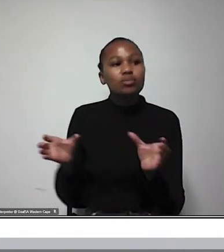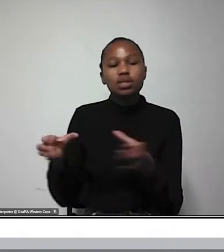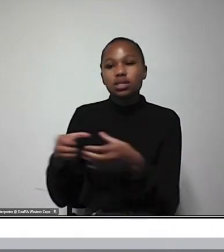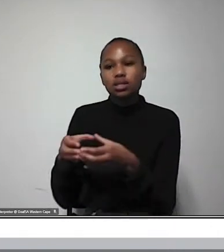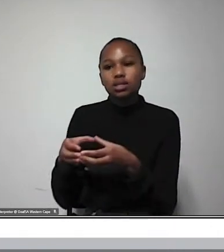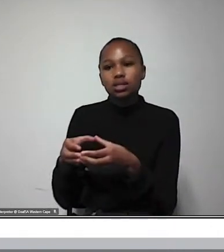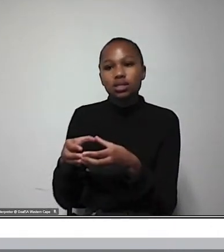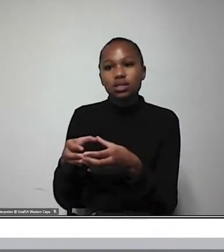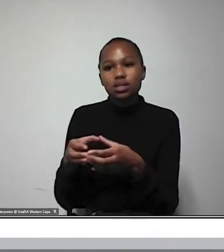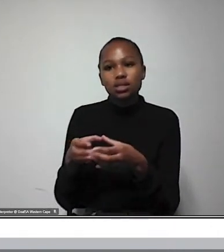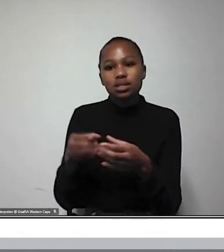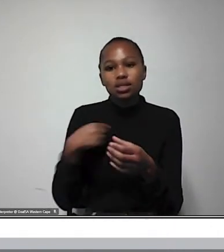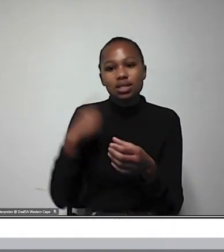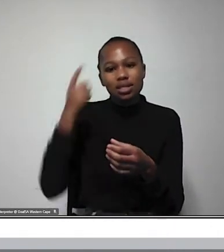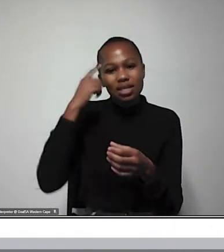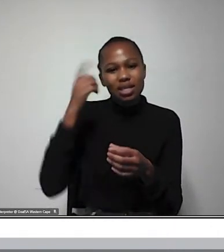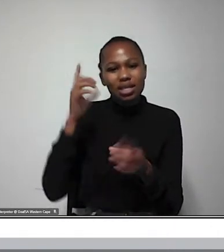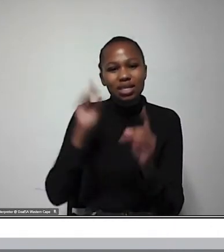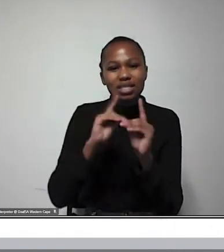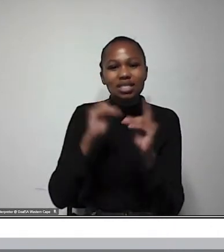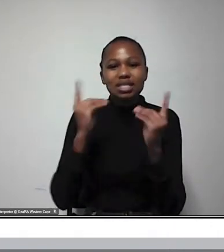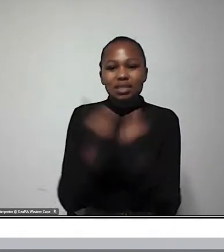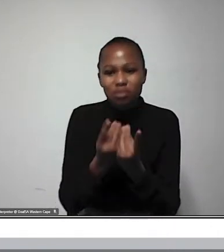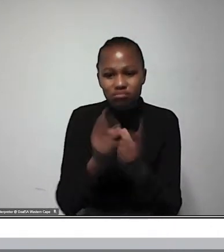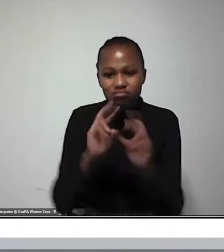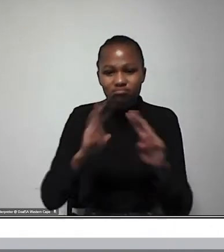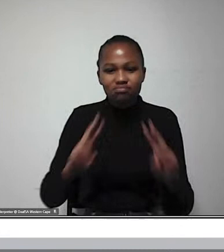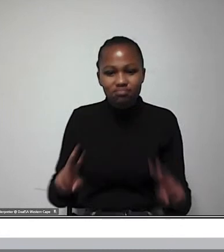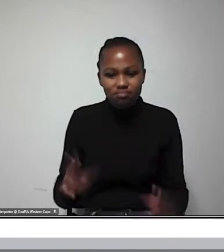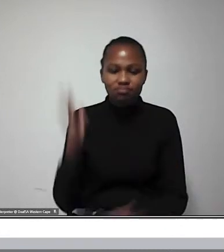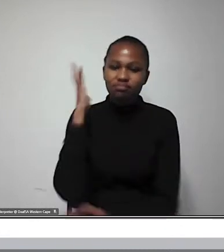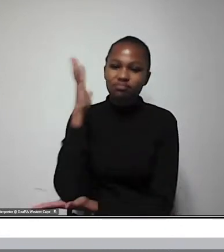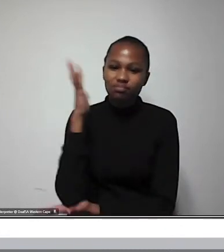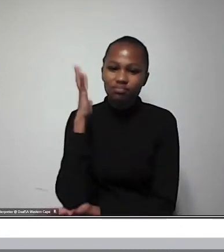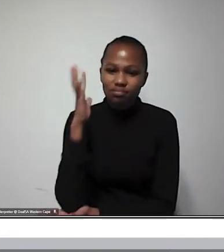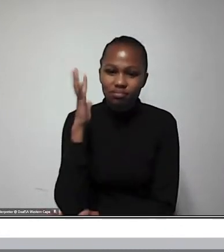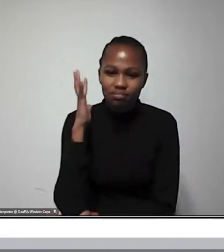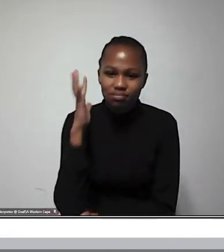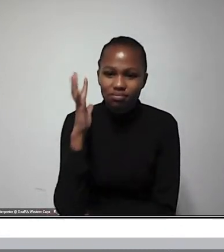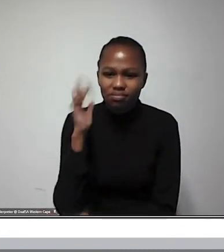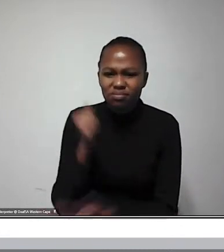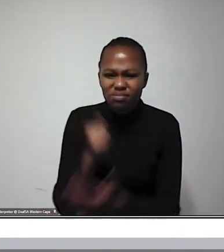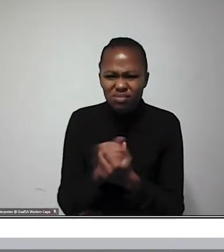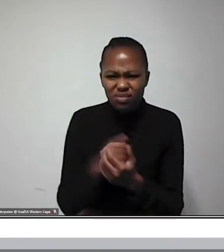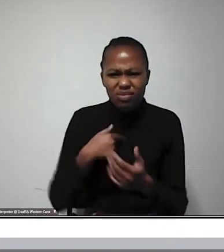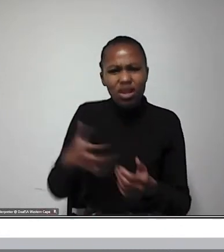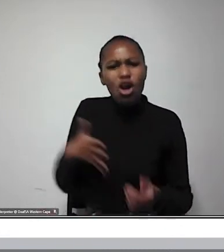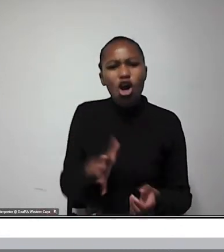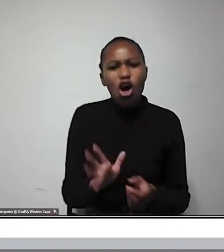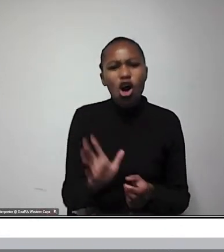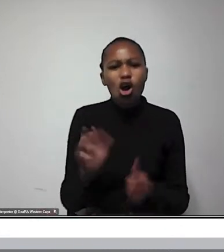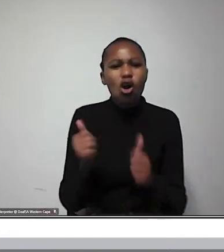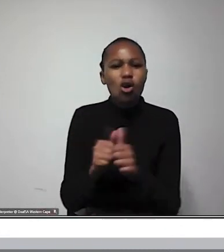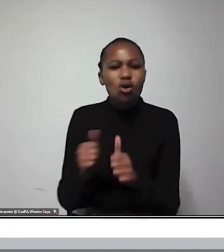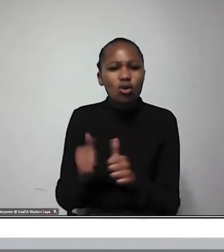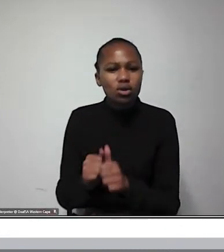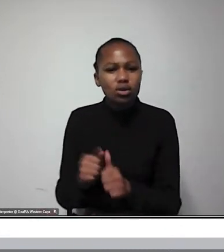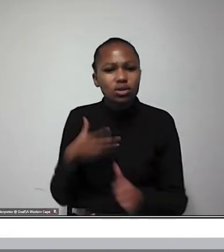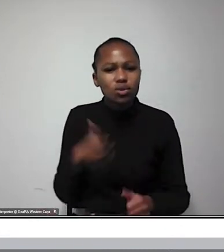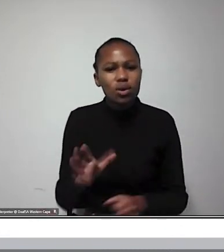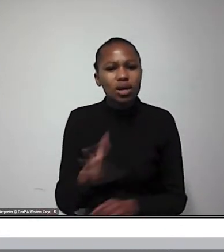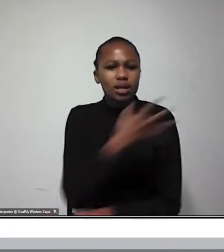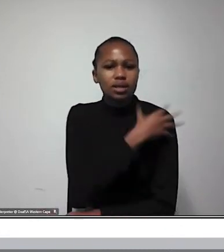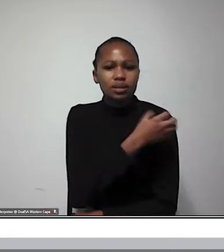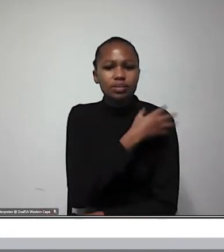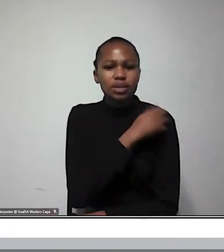and commend the departments on their presentation and their efforts. I also want to commend the Minister and the